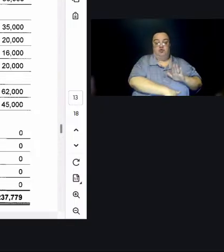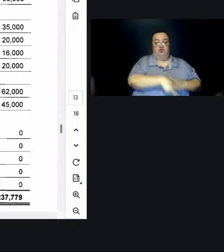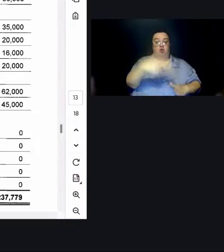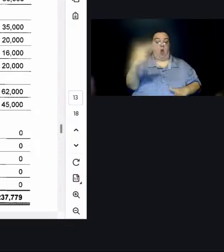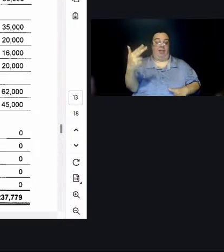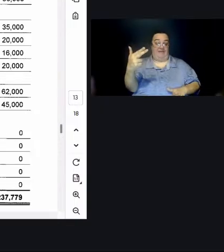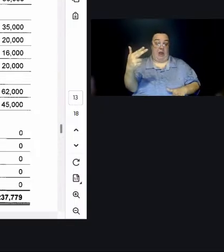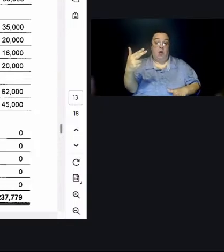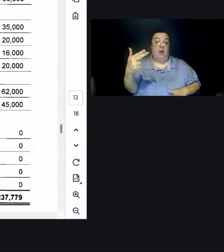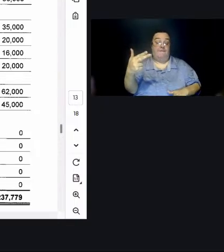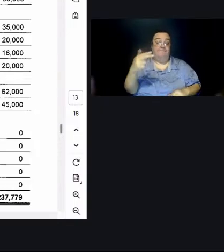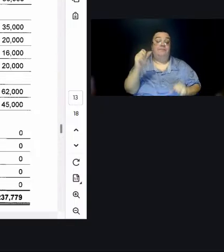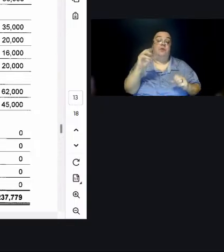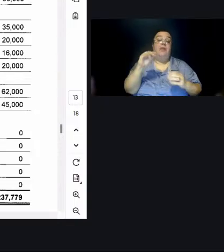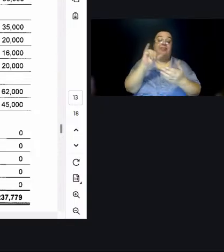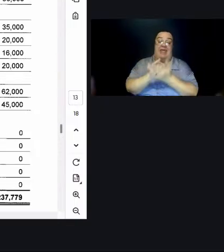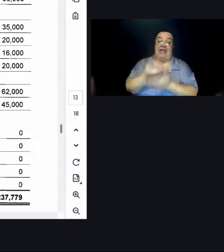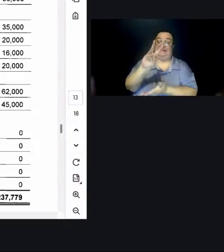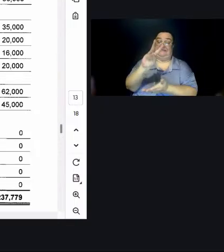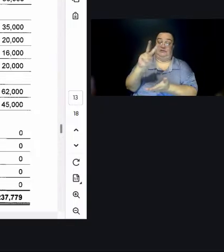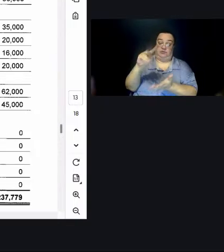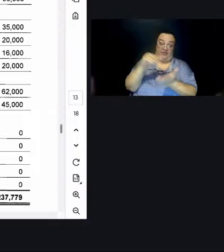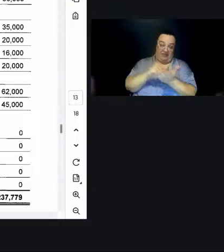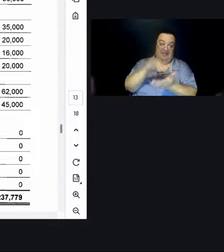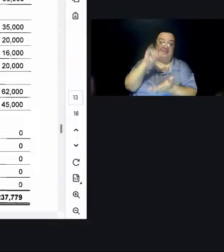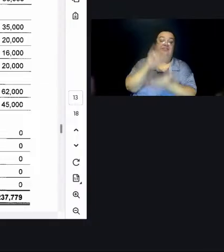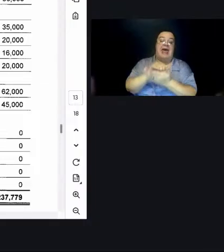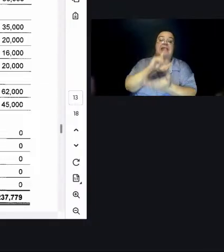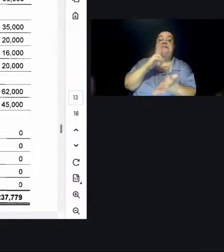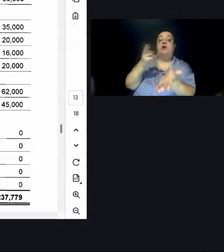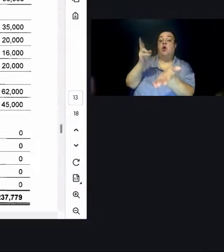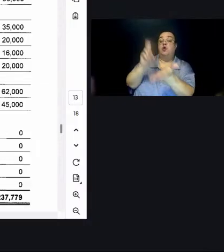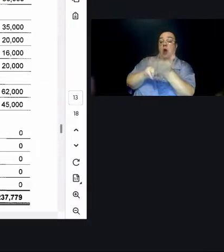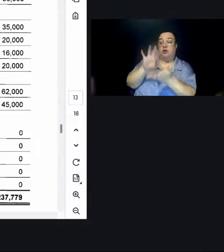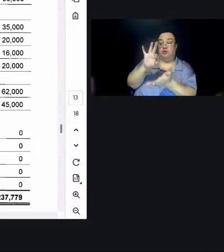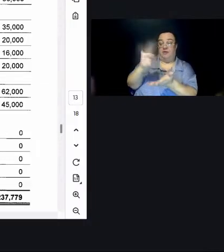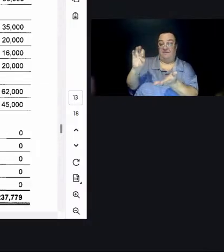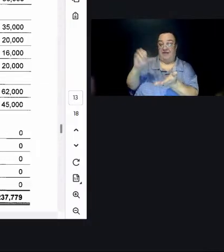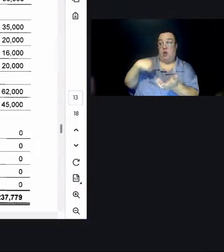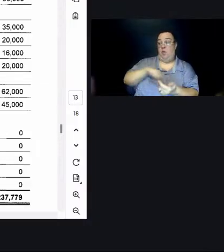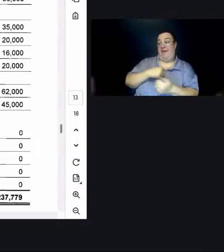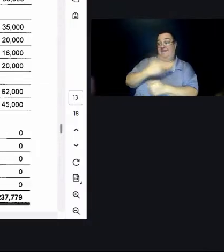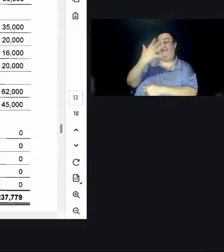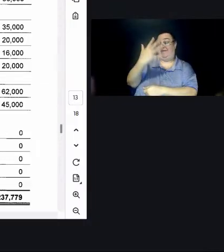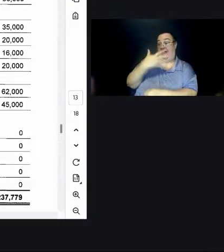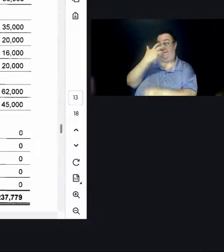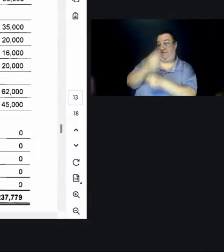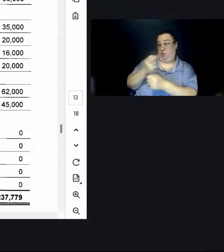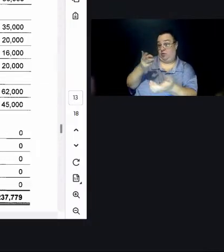So that $62,000 is a contracted fee. We're in a 5-year contract with